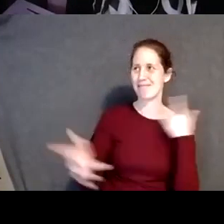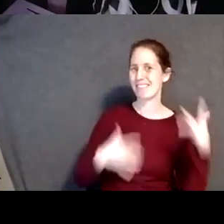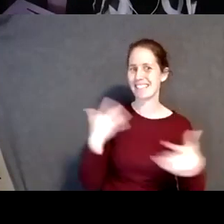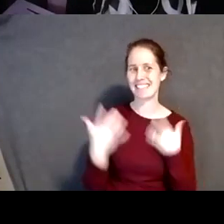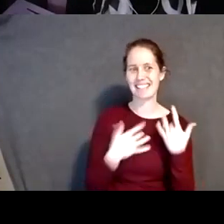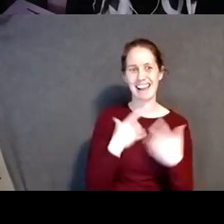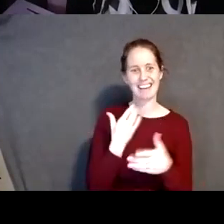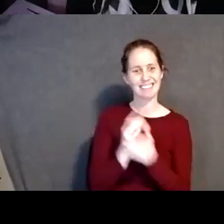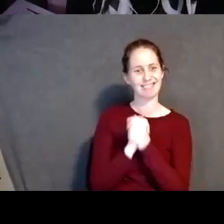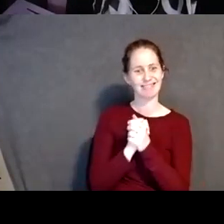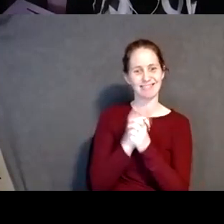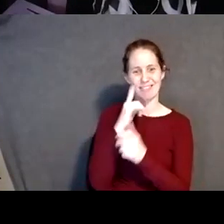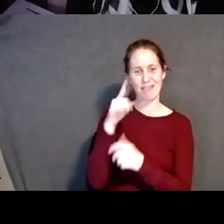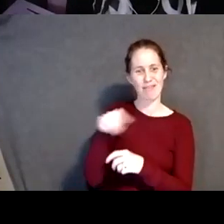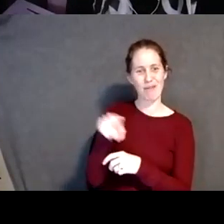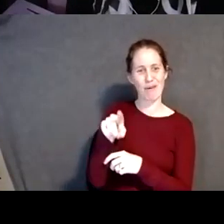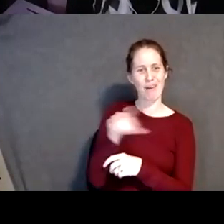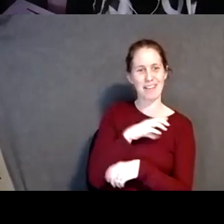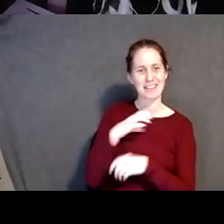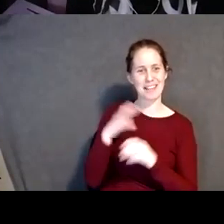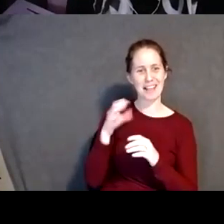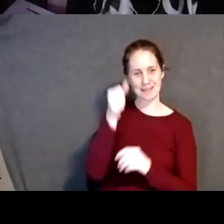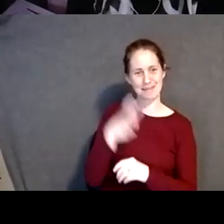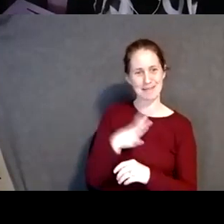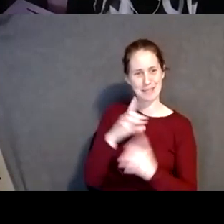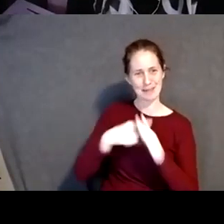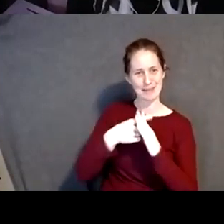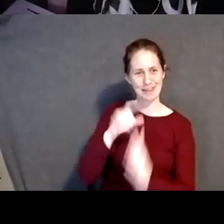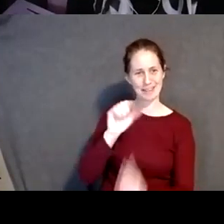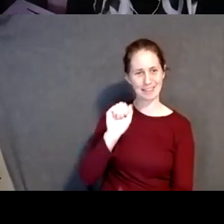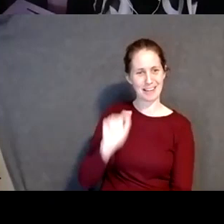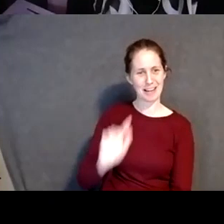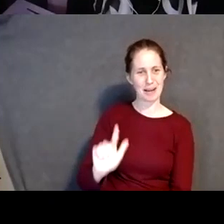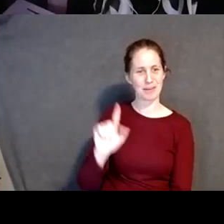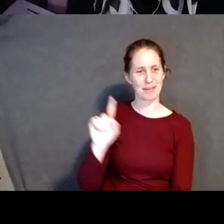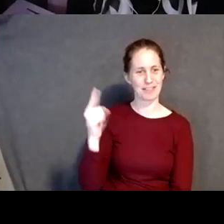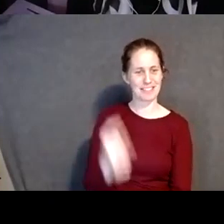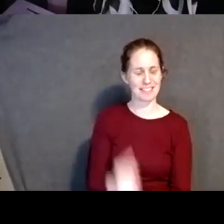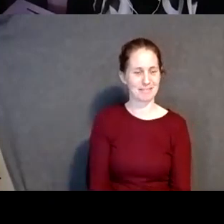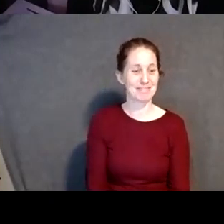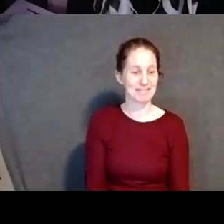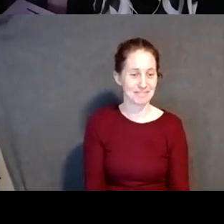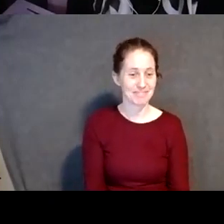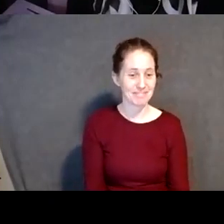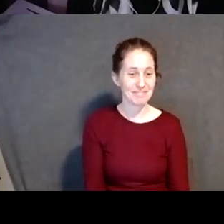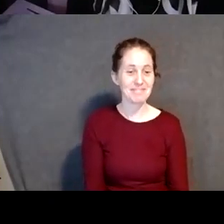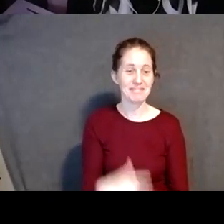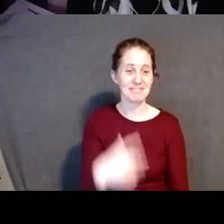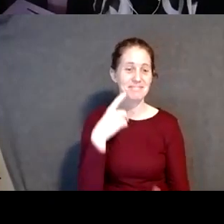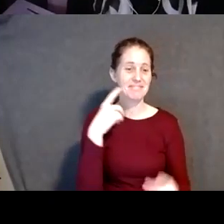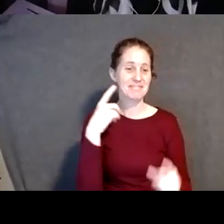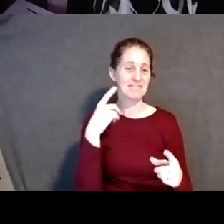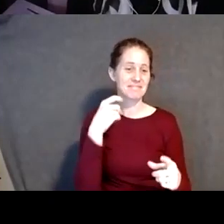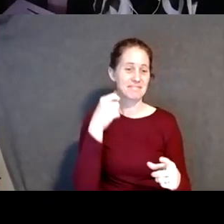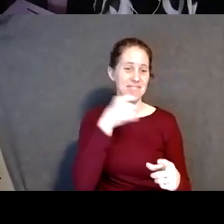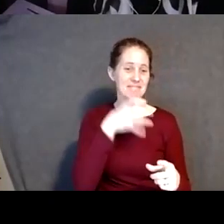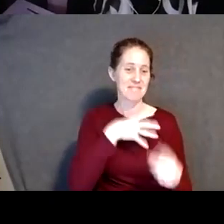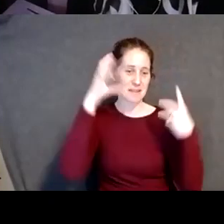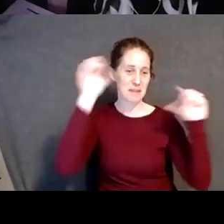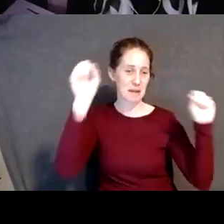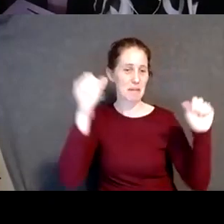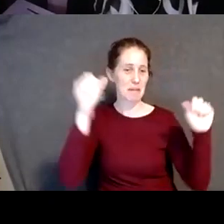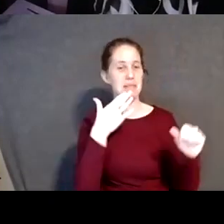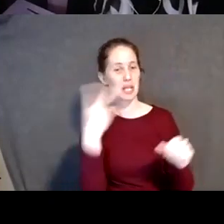and the council president to kick it off on April 1. Yeah. And I'm just going to thank you both for working